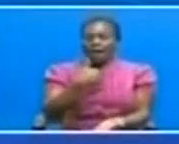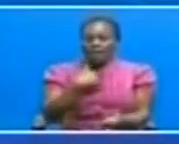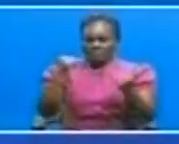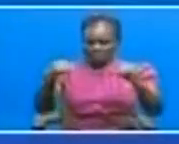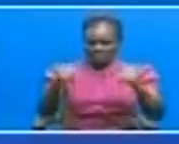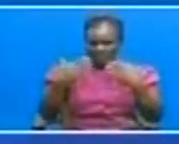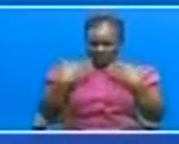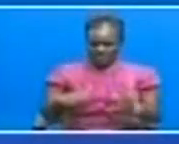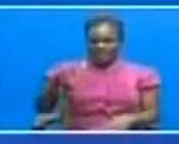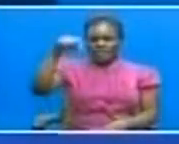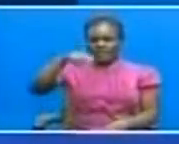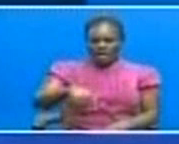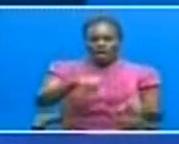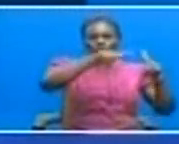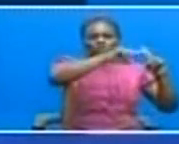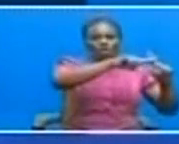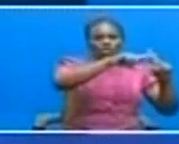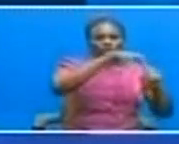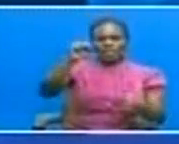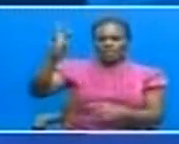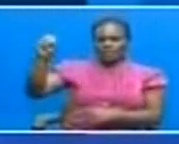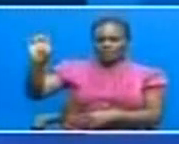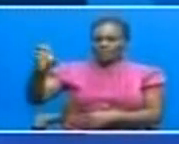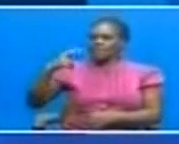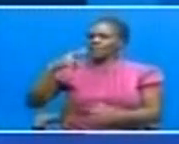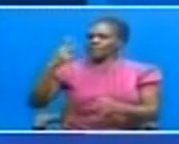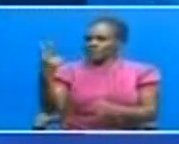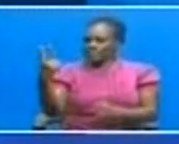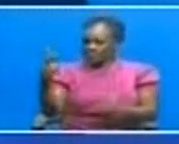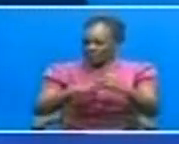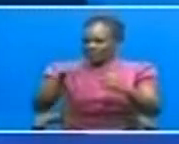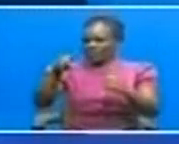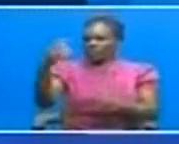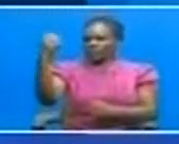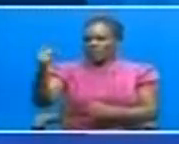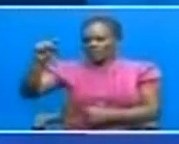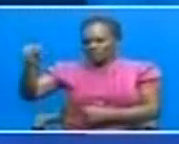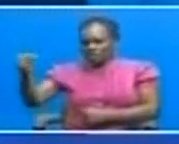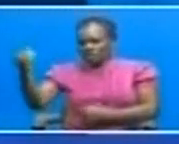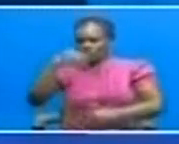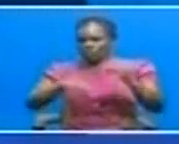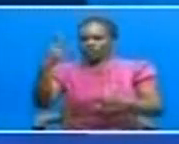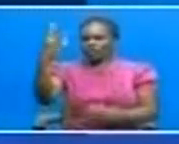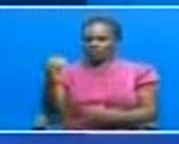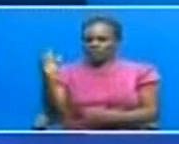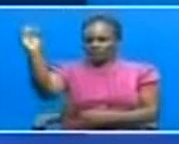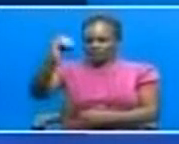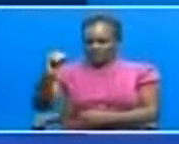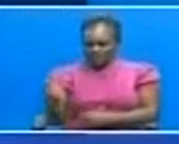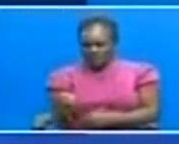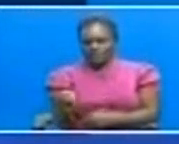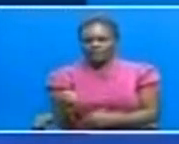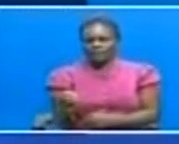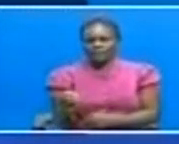kuyatimiza. Currently, the total number of SMEs stands at 7.5 million, contributing to 40% to the 4.7